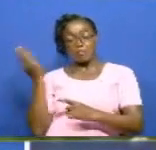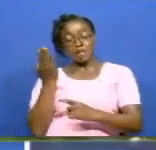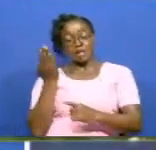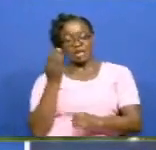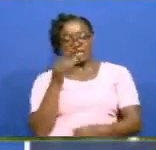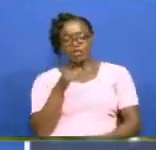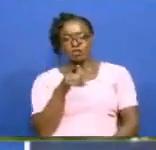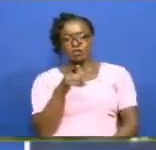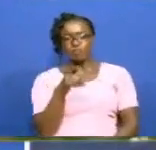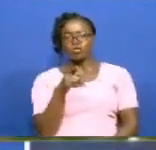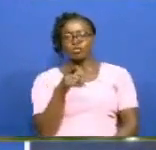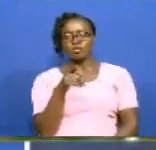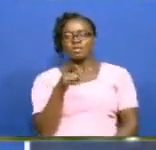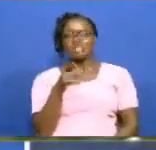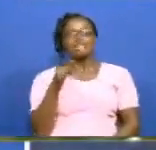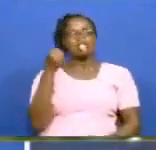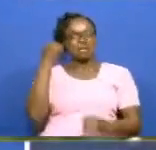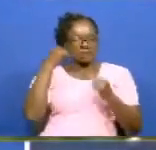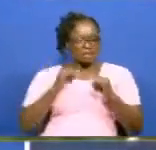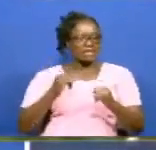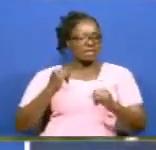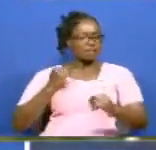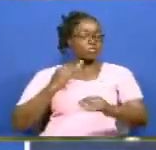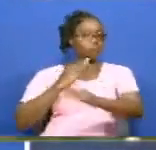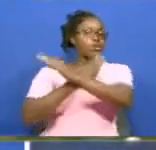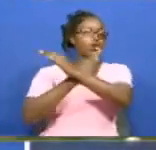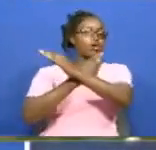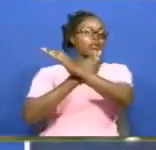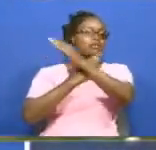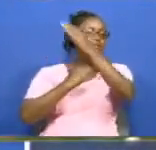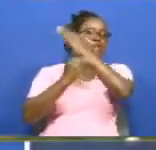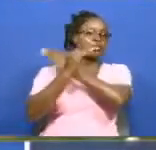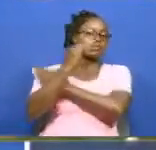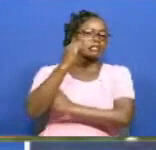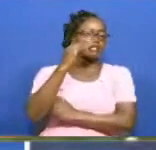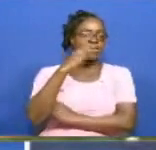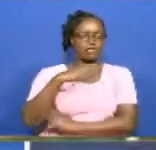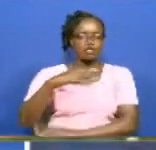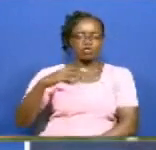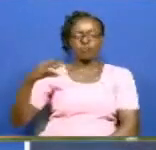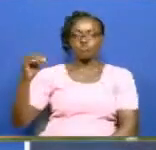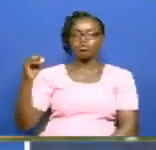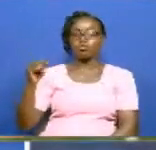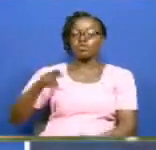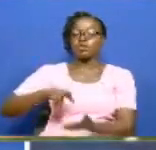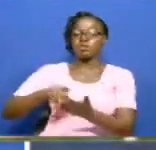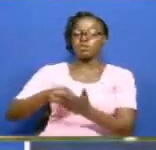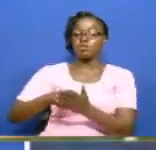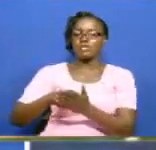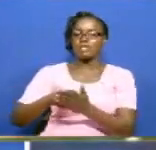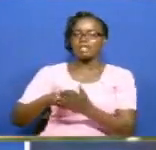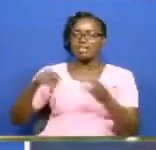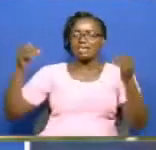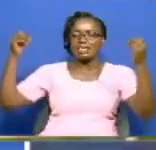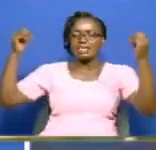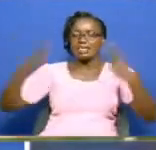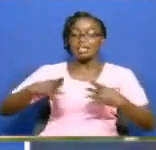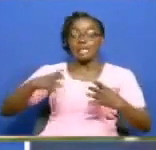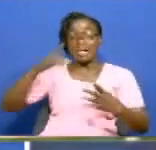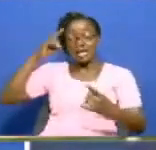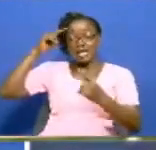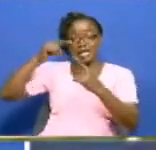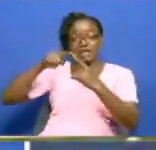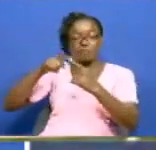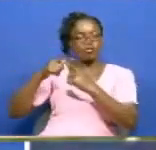extent that it, as you try to block it, it chops off your hand, it means that that was a clear hit that was meant to